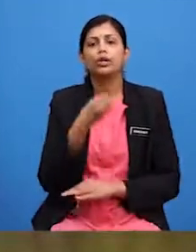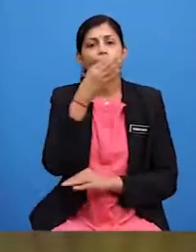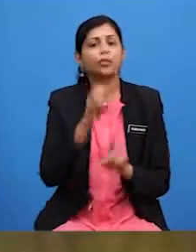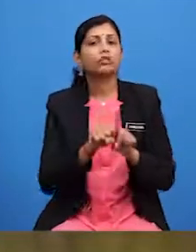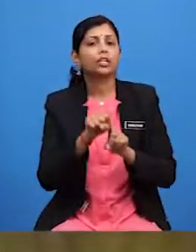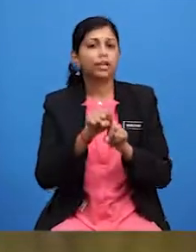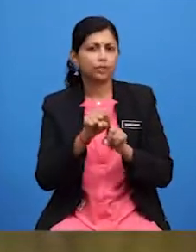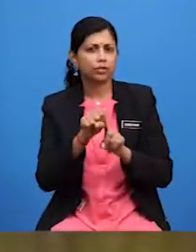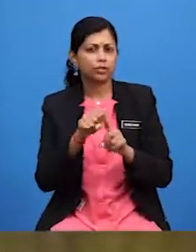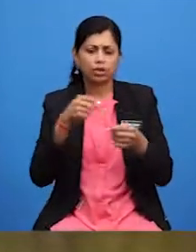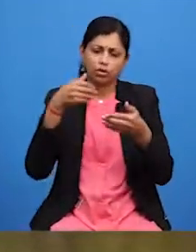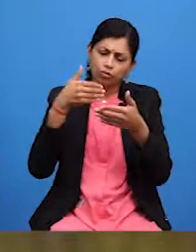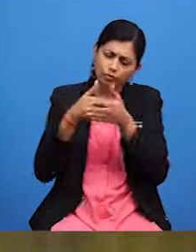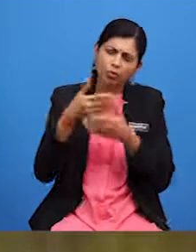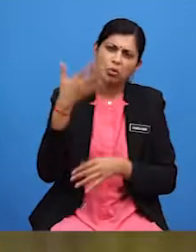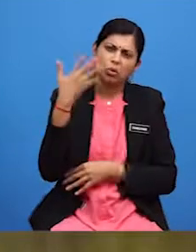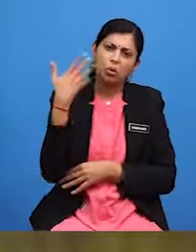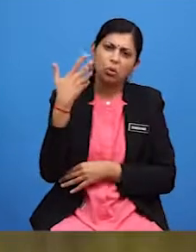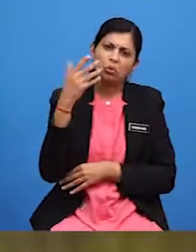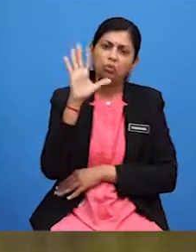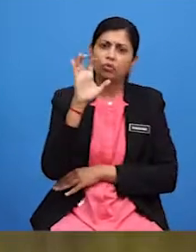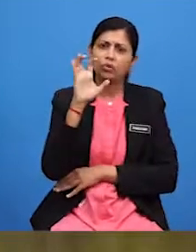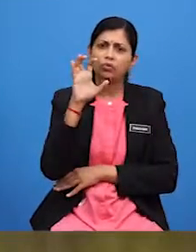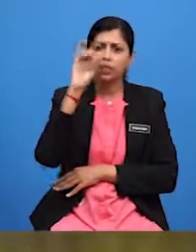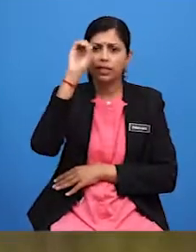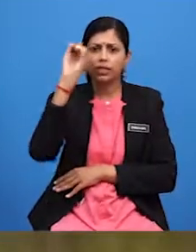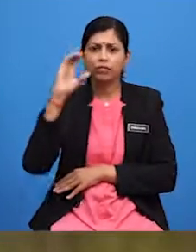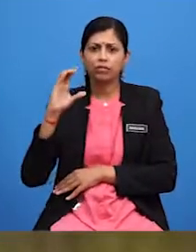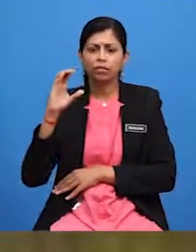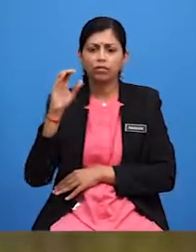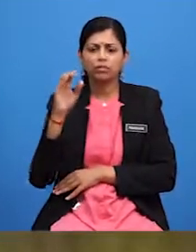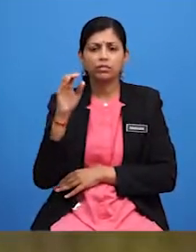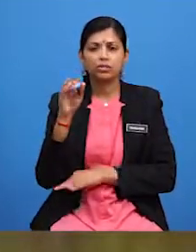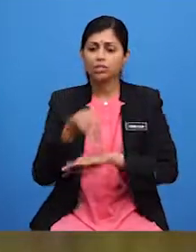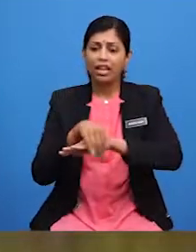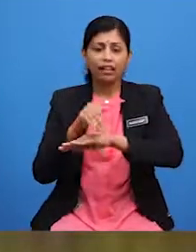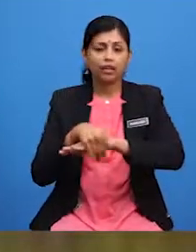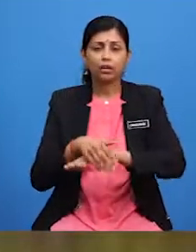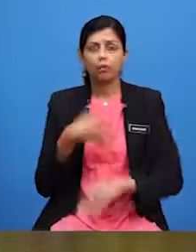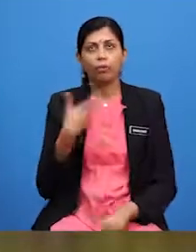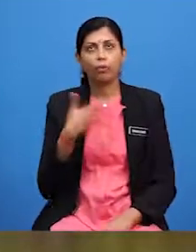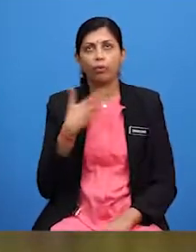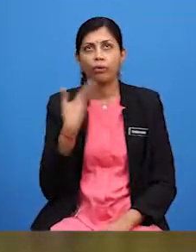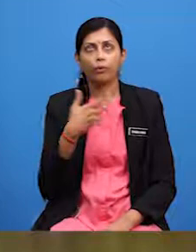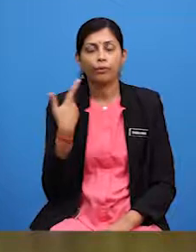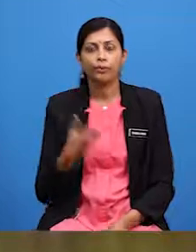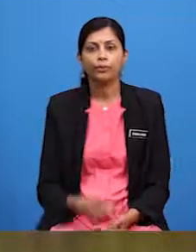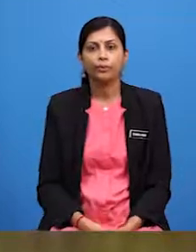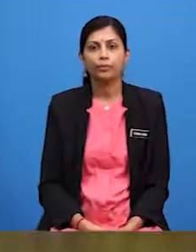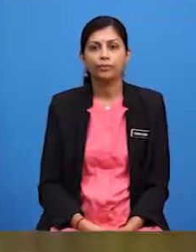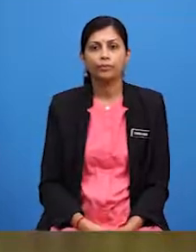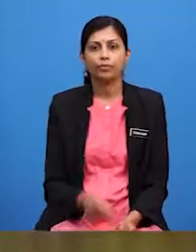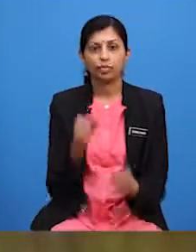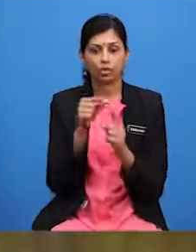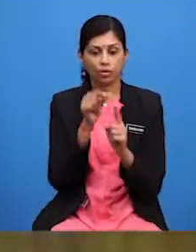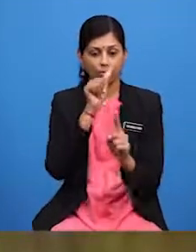the outback can reach up to 50 degrees at night. You see, the word attack